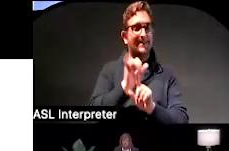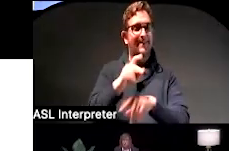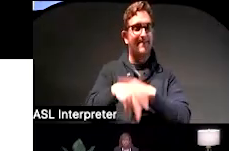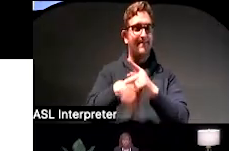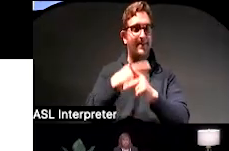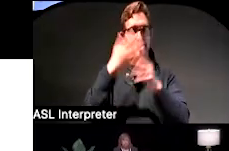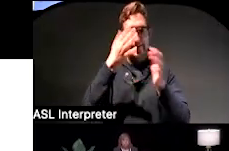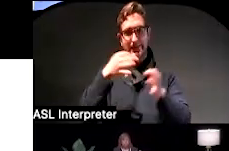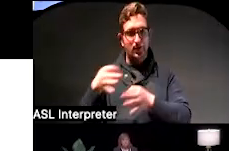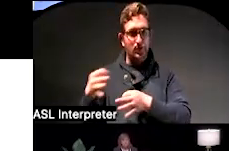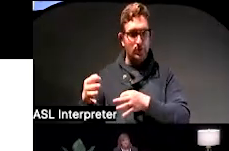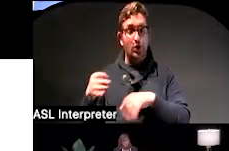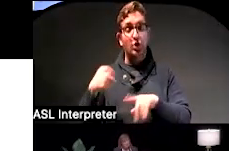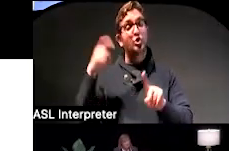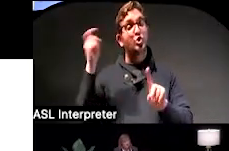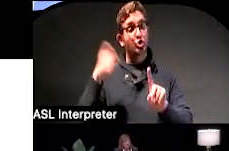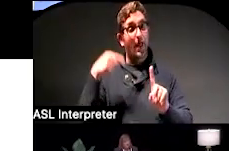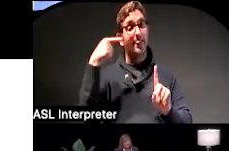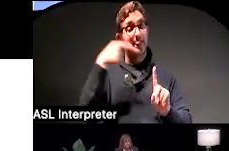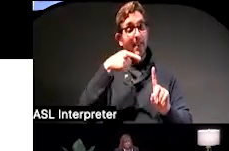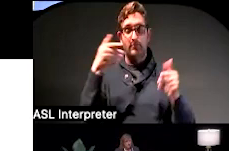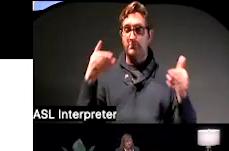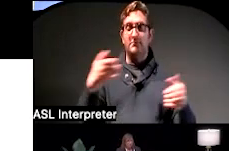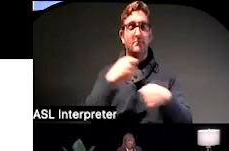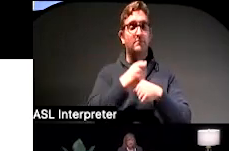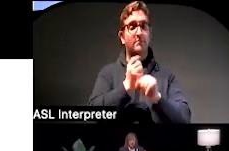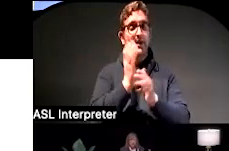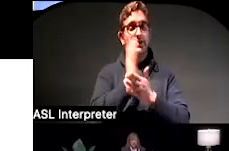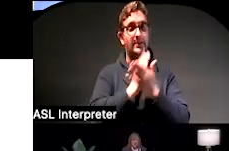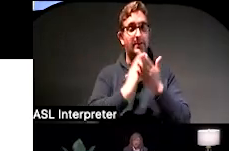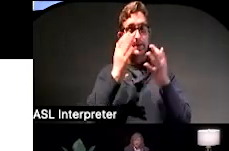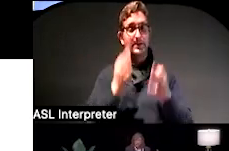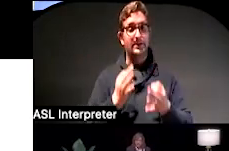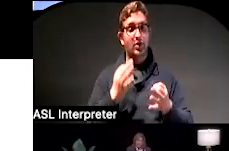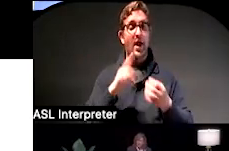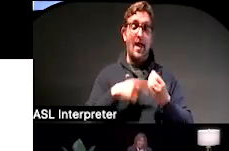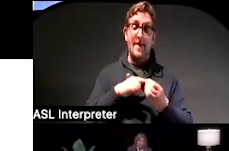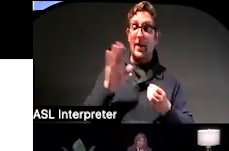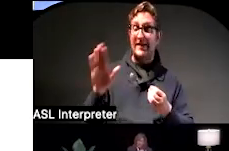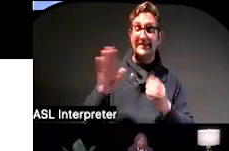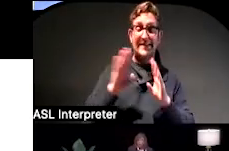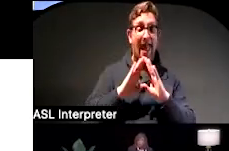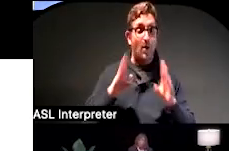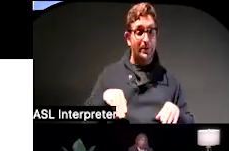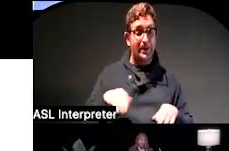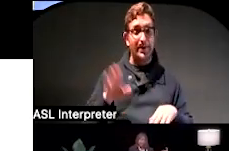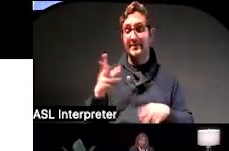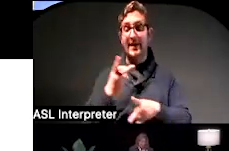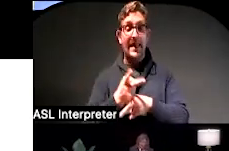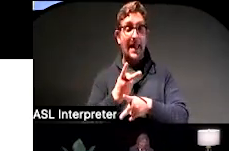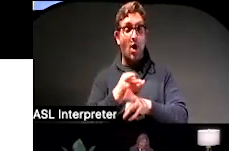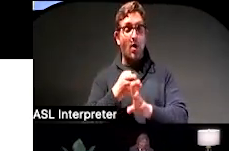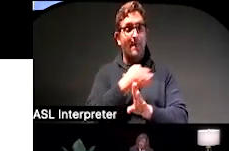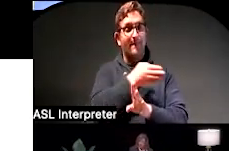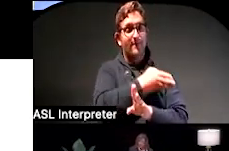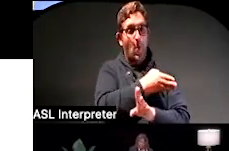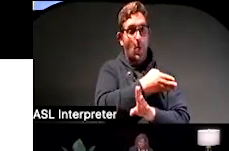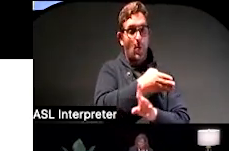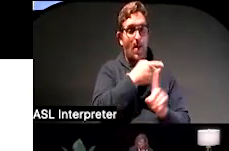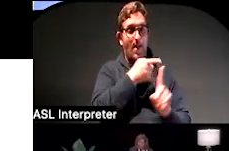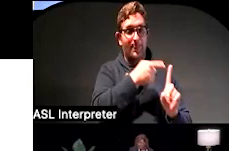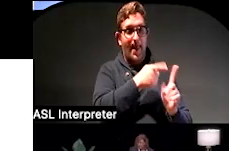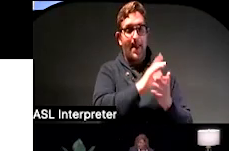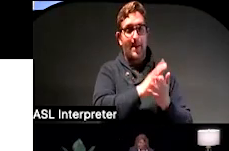decisions? Should they just make some decisions about his housing and care before they